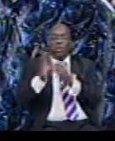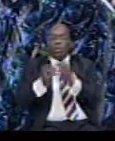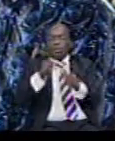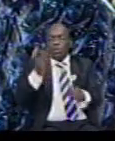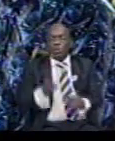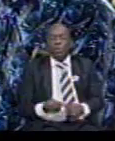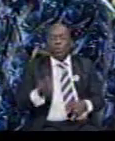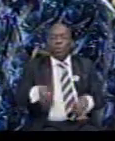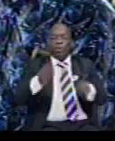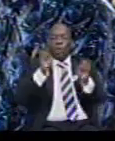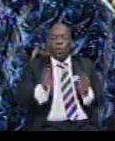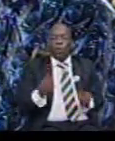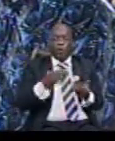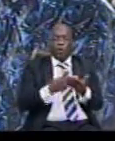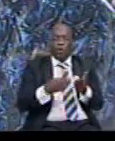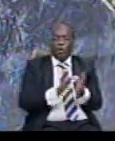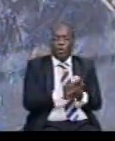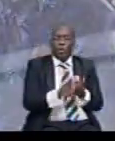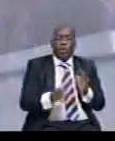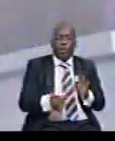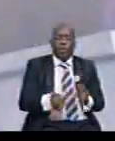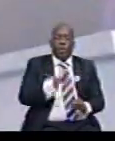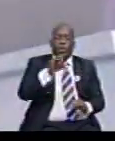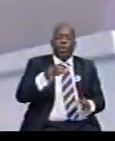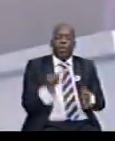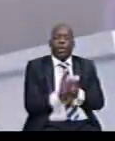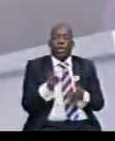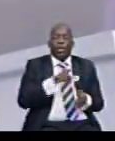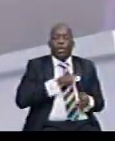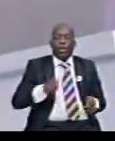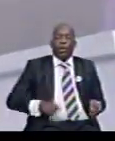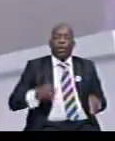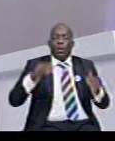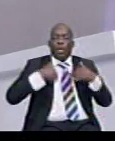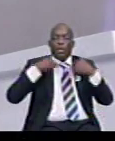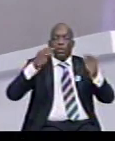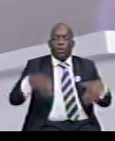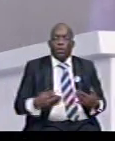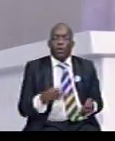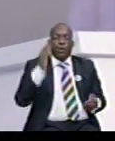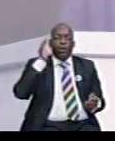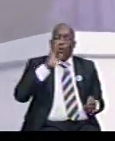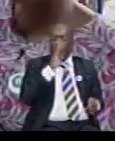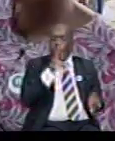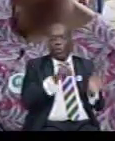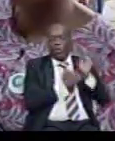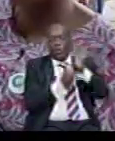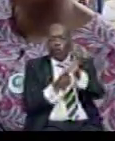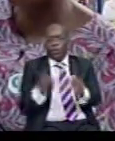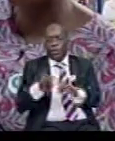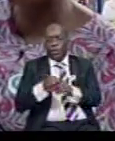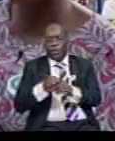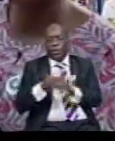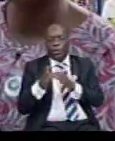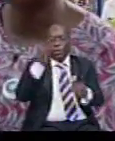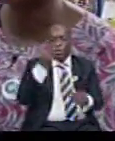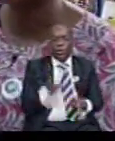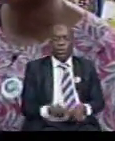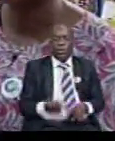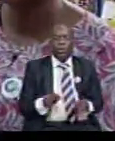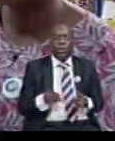Holy Ghost that the Lord has given will be manifested in Jesus' name. And then he says